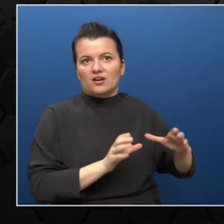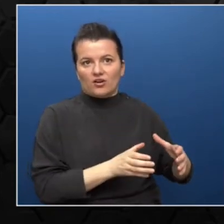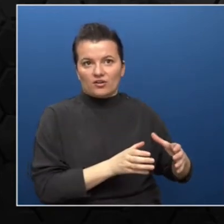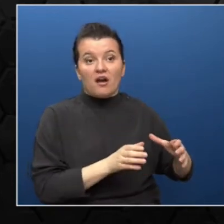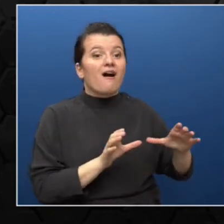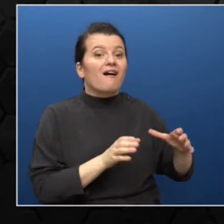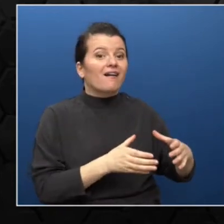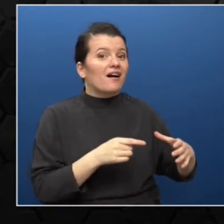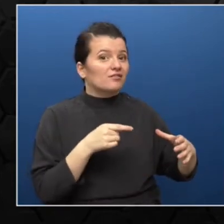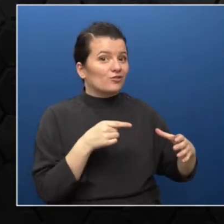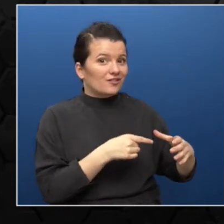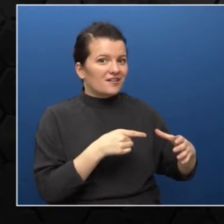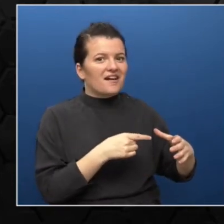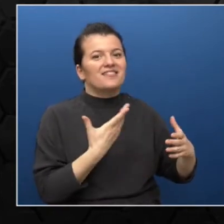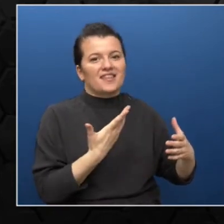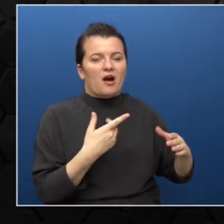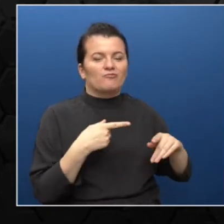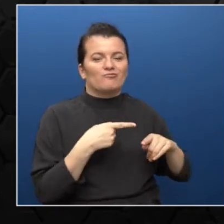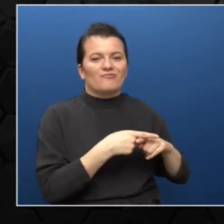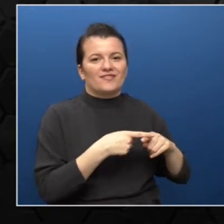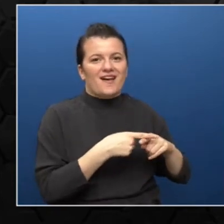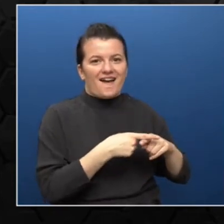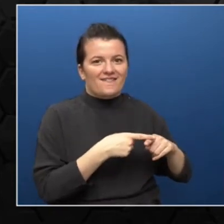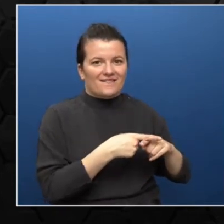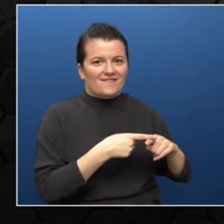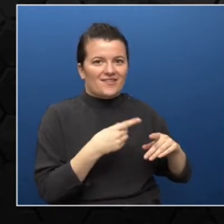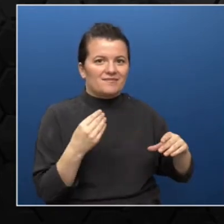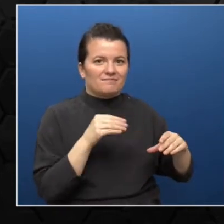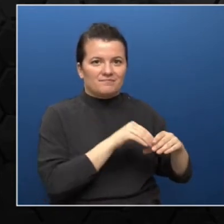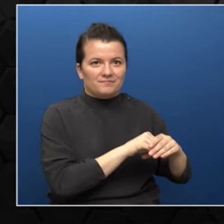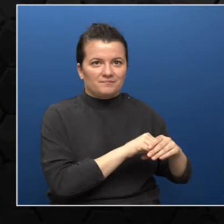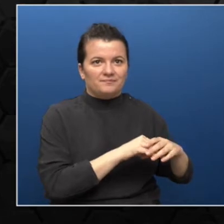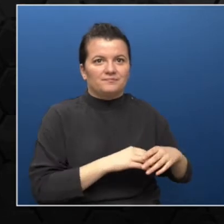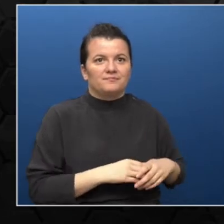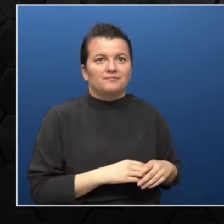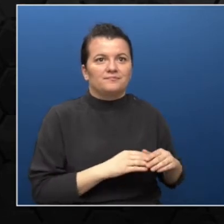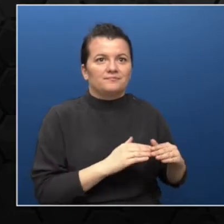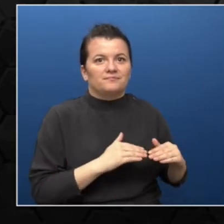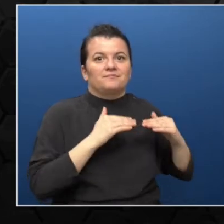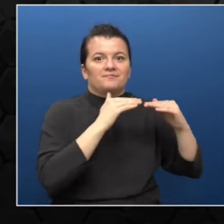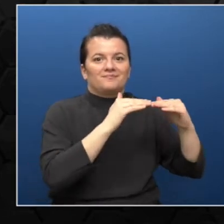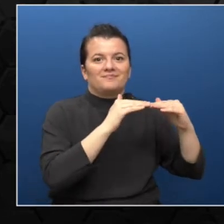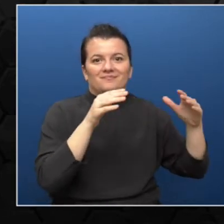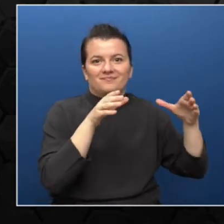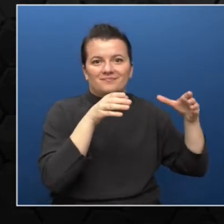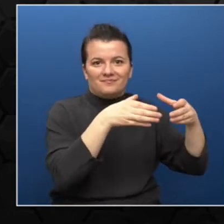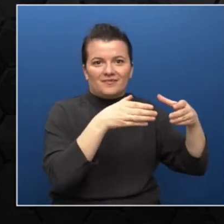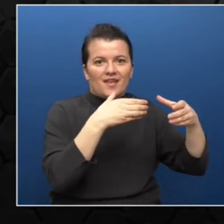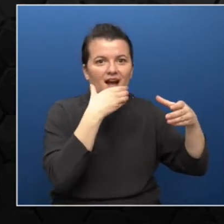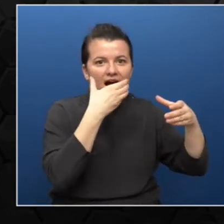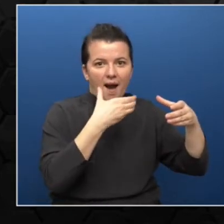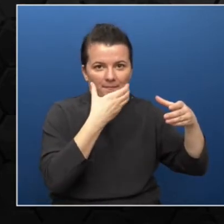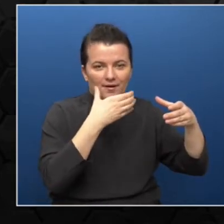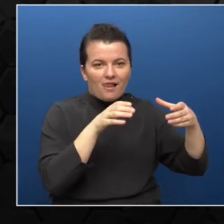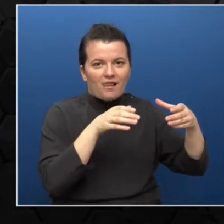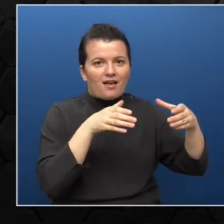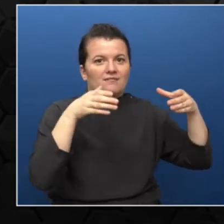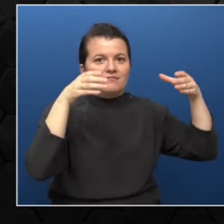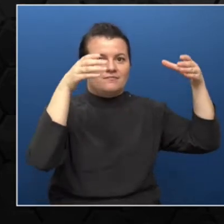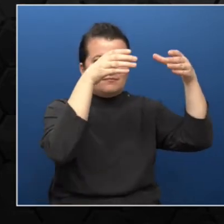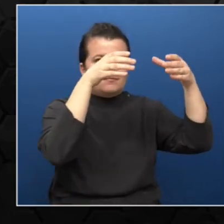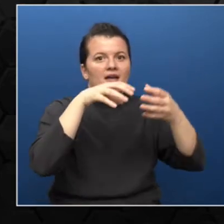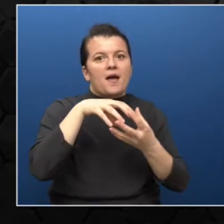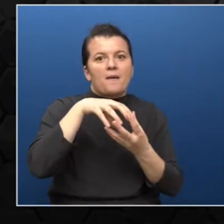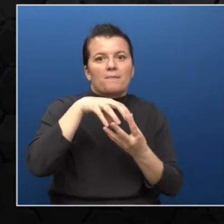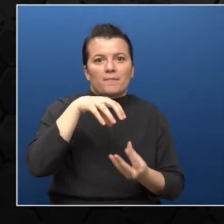contains the image of a knife, in addition to the apple and the bell pepper categories which we had before. This mechanism